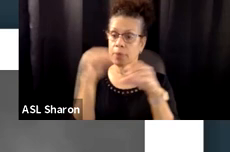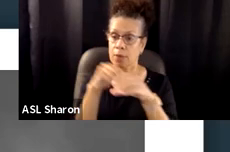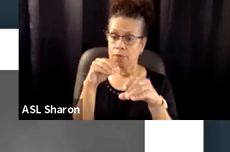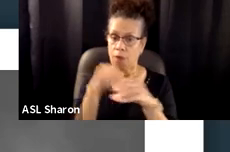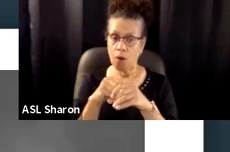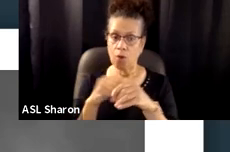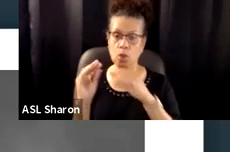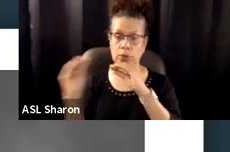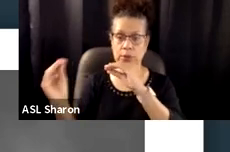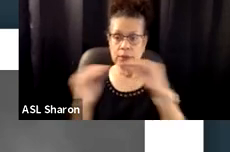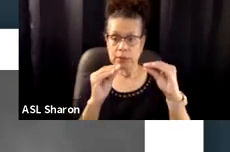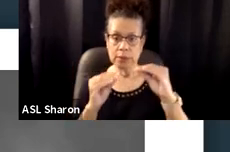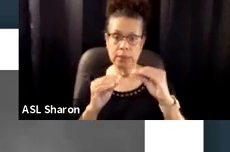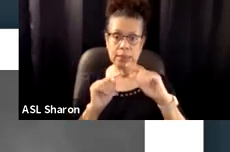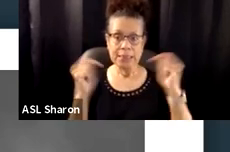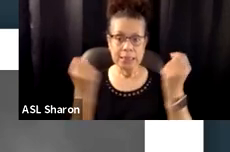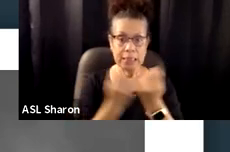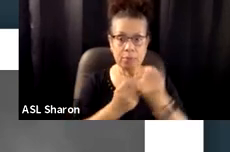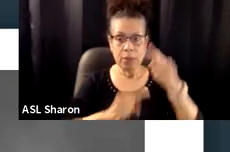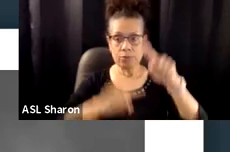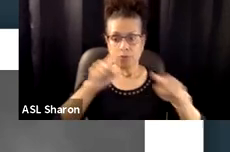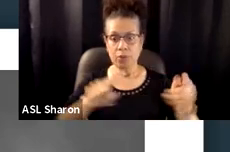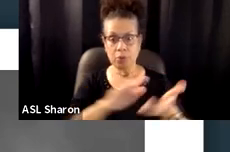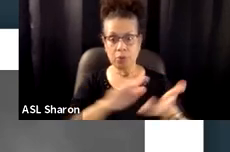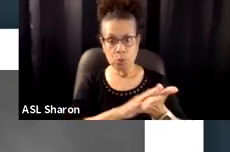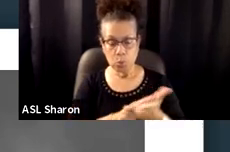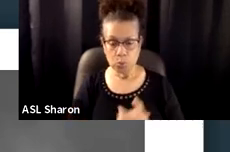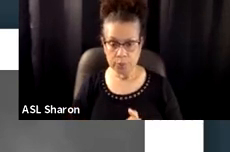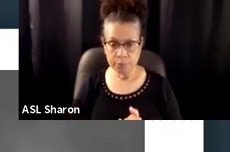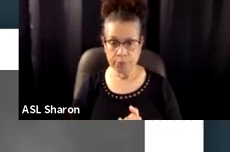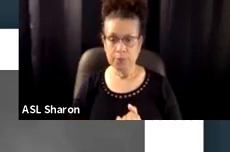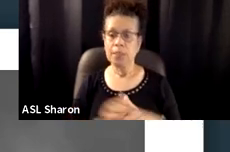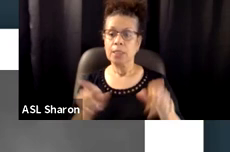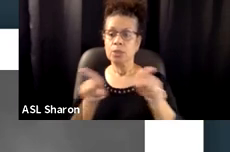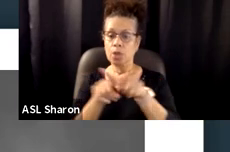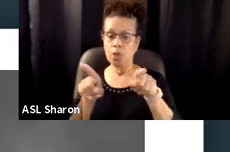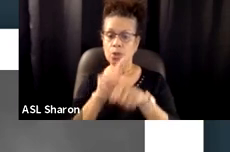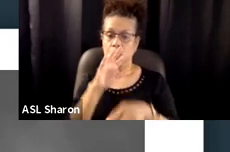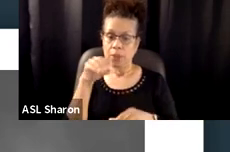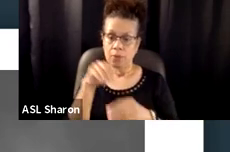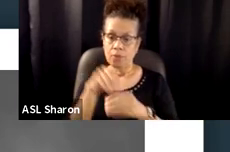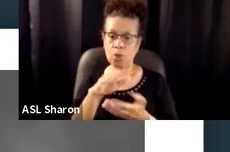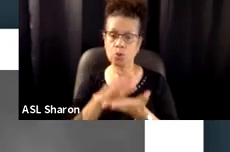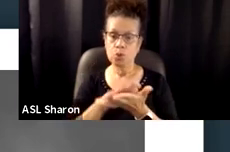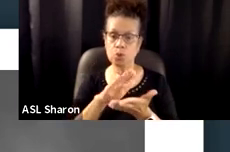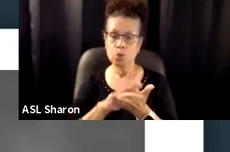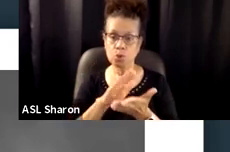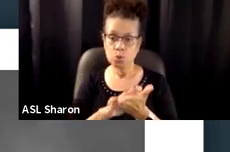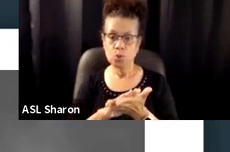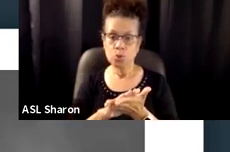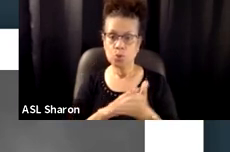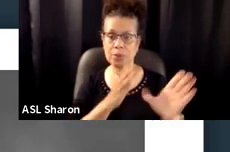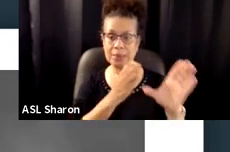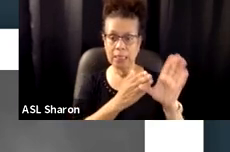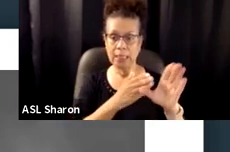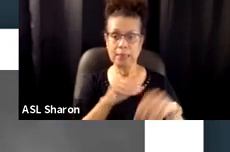instructional leadership team at the various schools that he's worked at and he's also participated in his school site council he